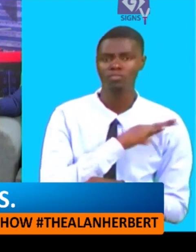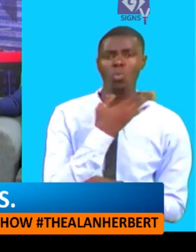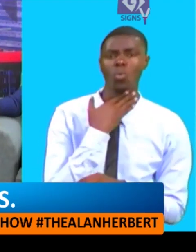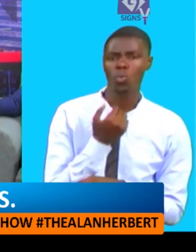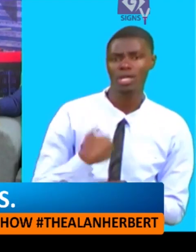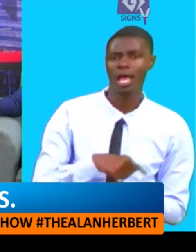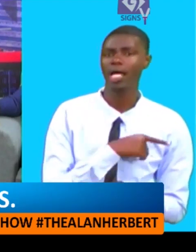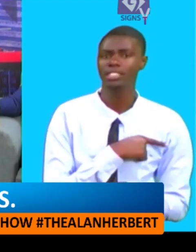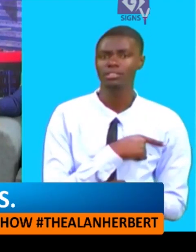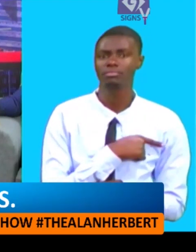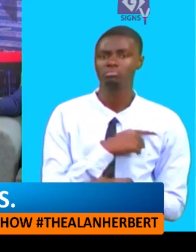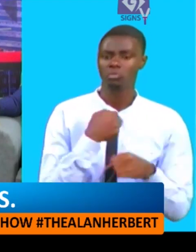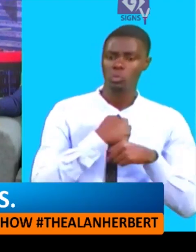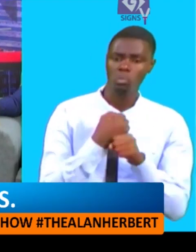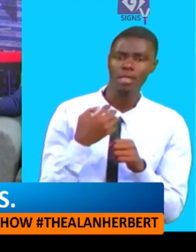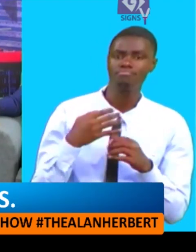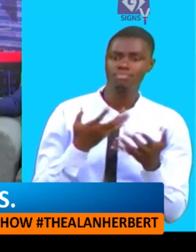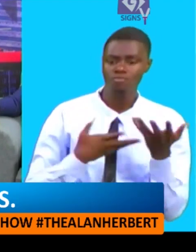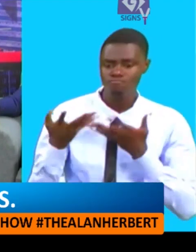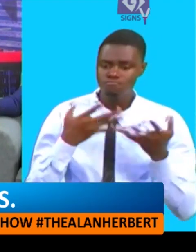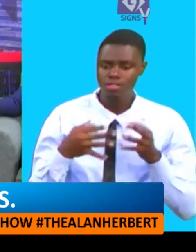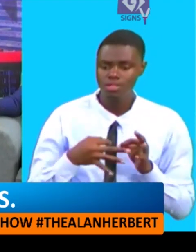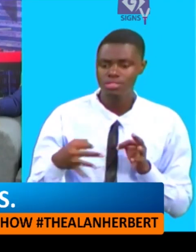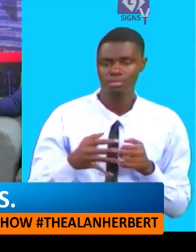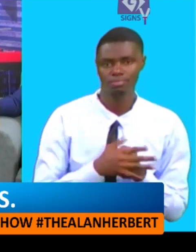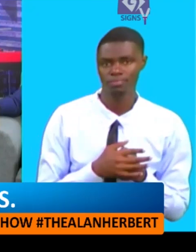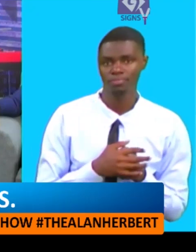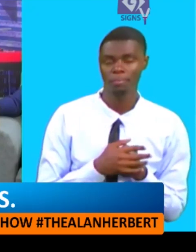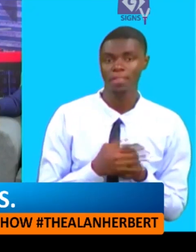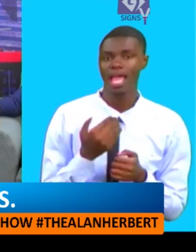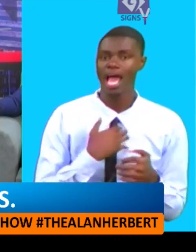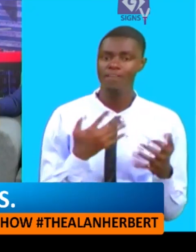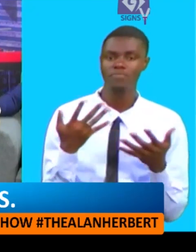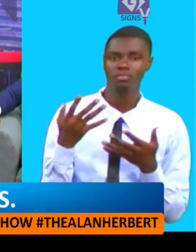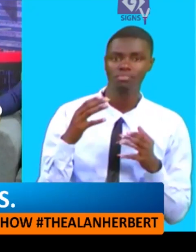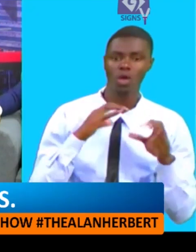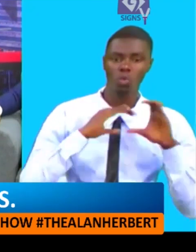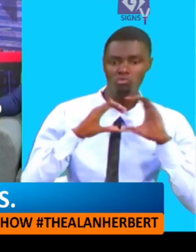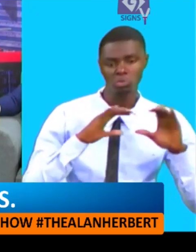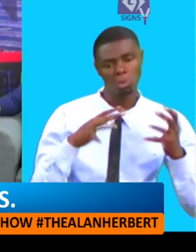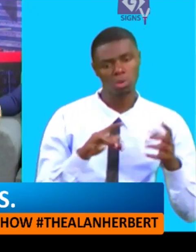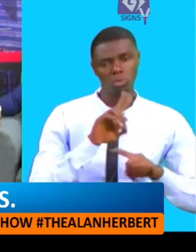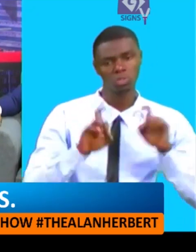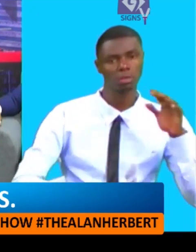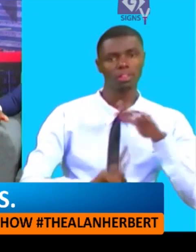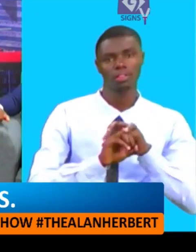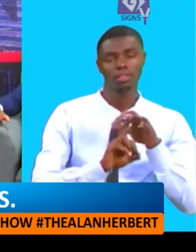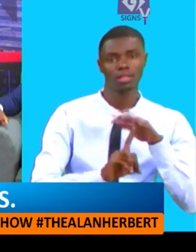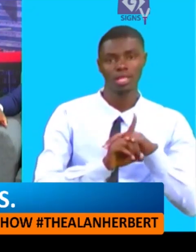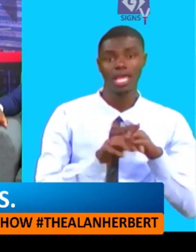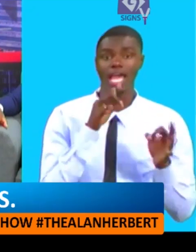to make the conversation a little bit longer. There have been conversations or questions. If I